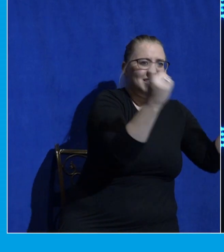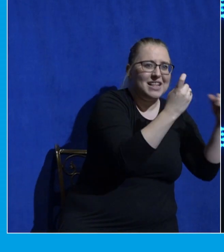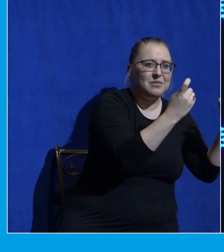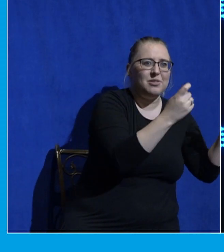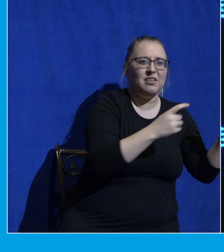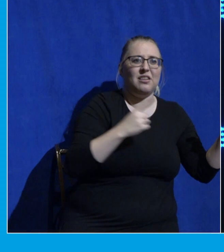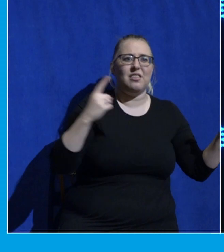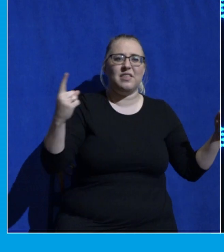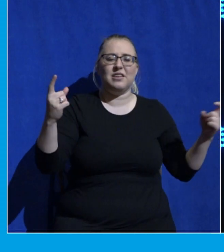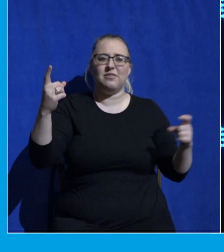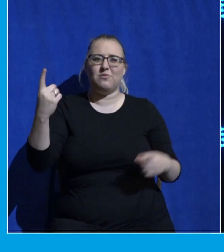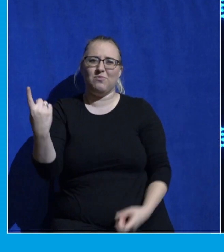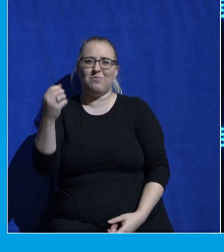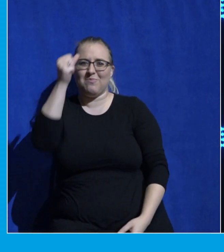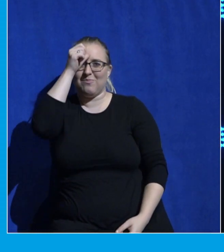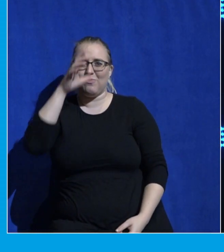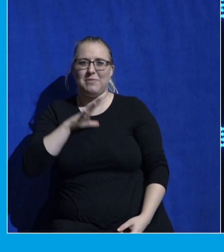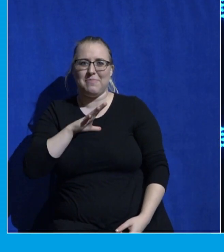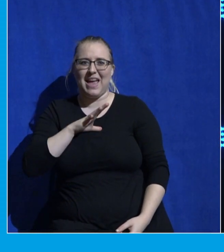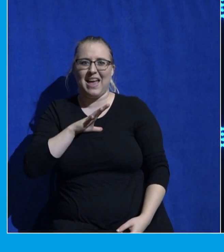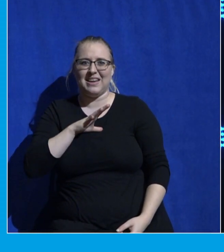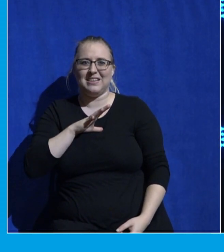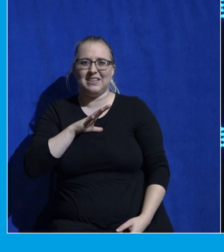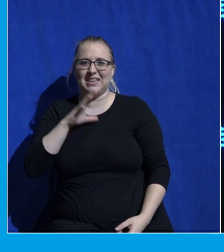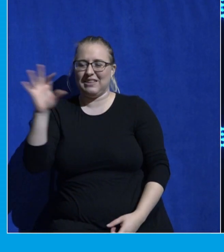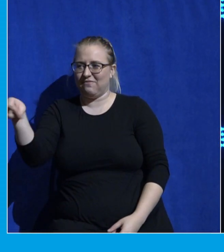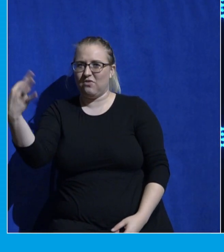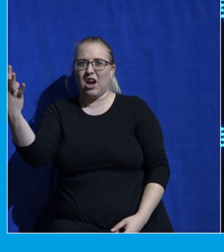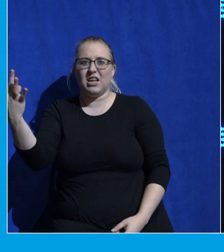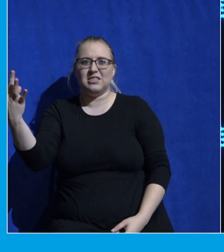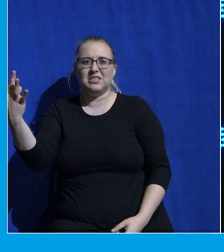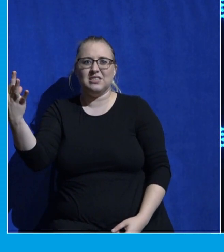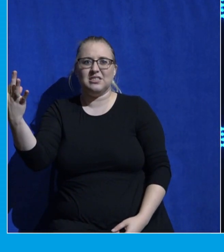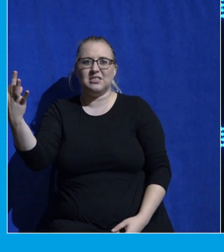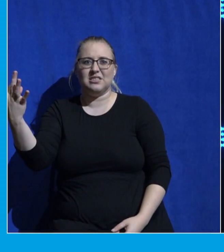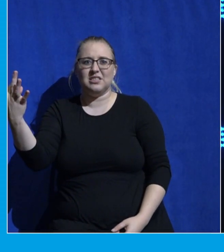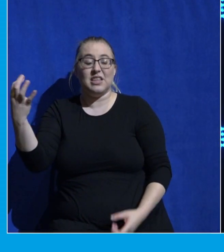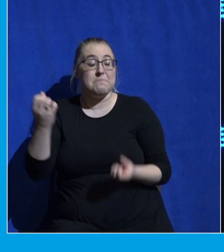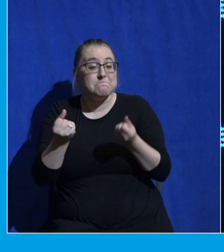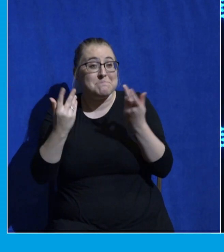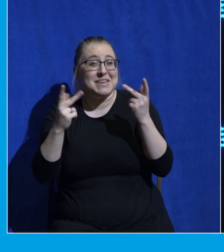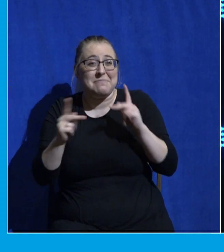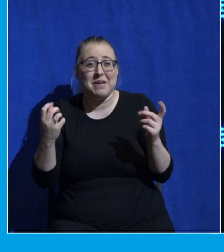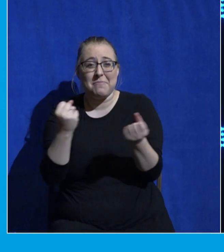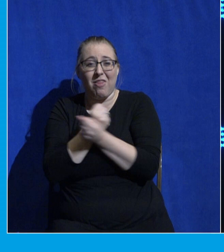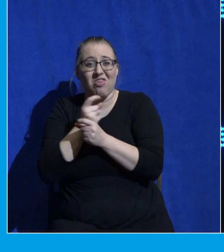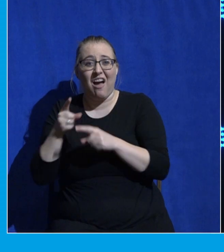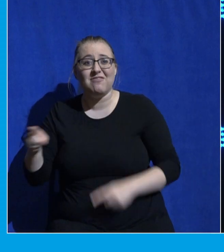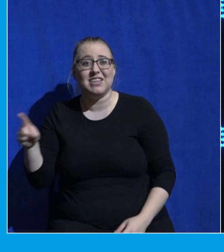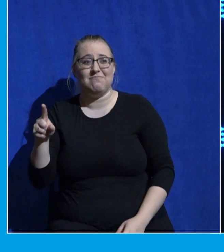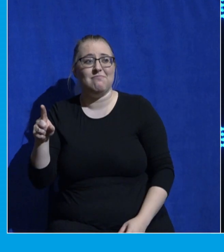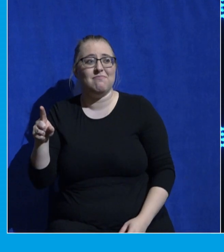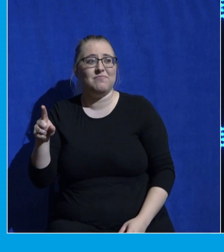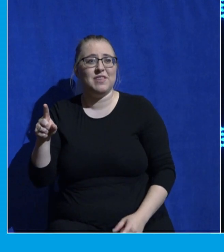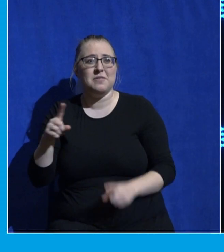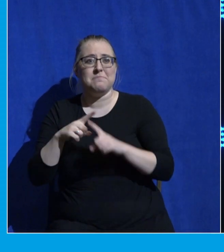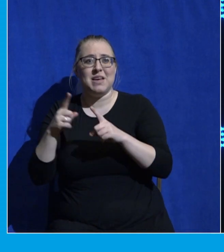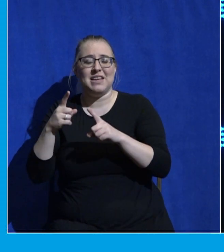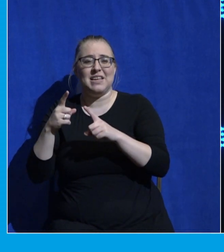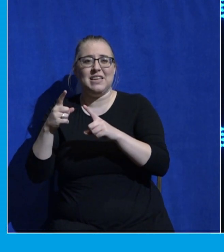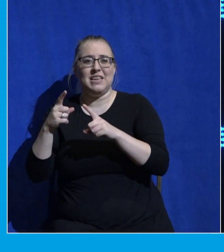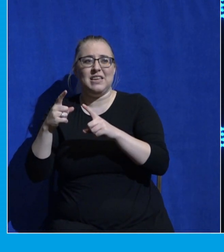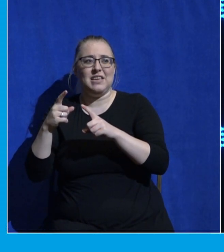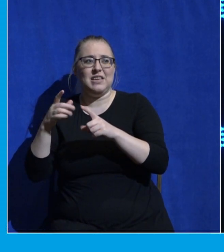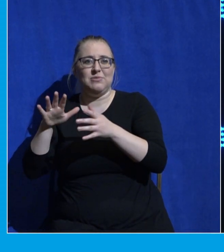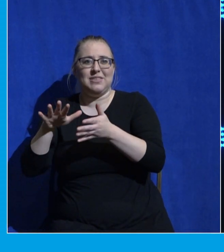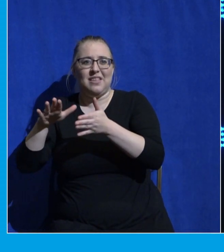you had a man 6 hours ahead in France, loved by many, who was dying in